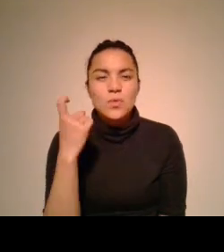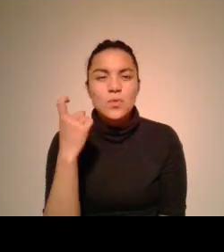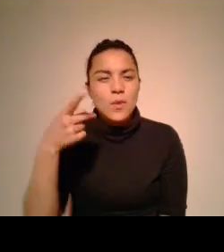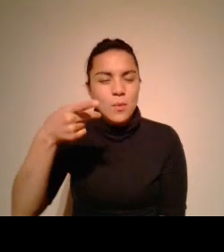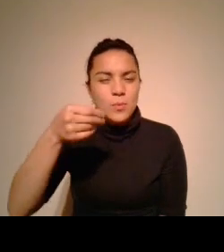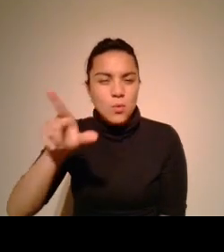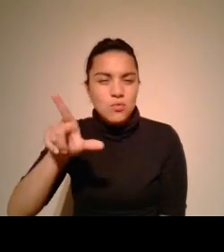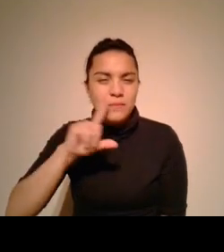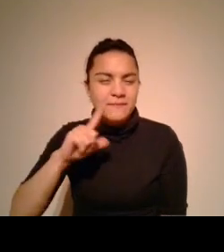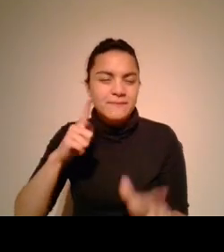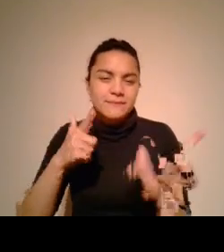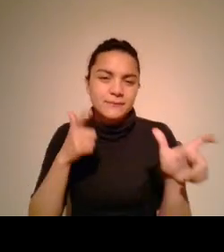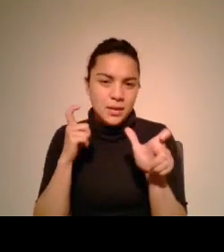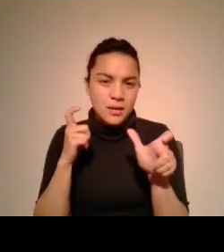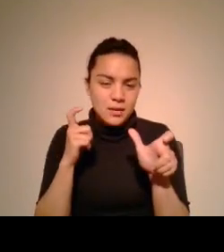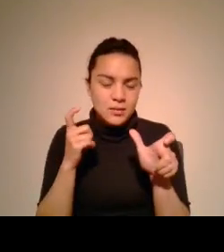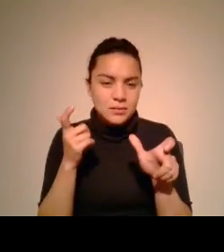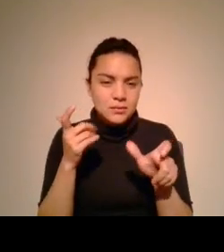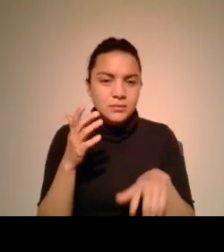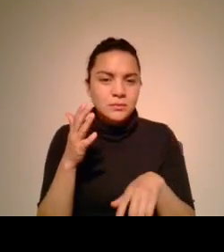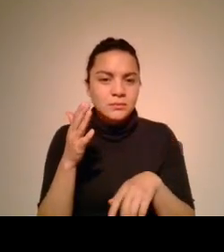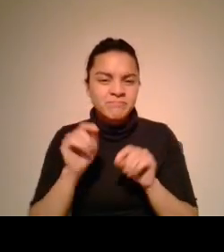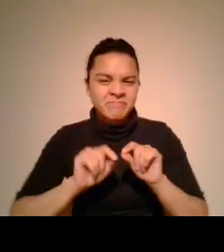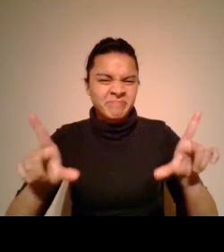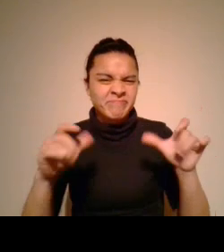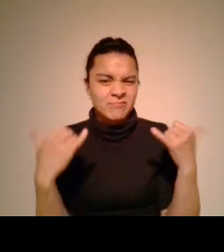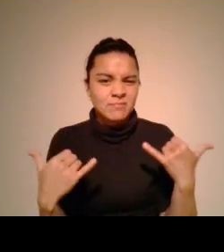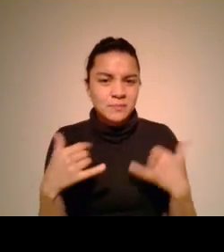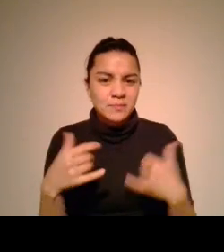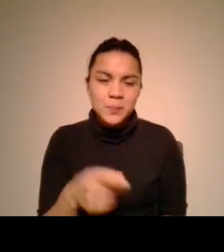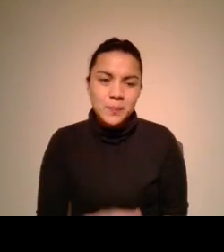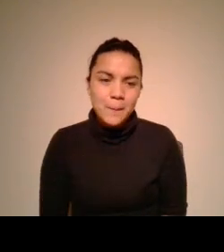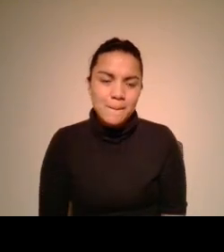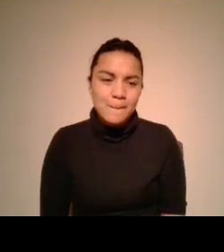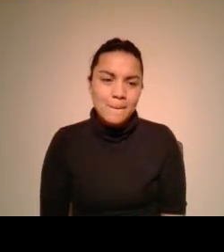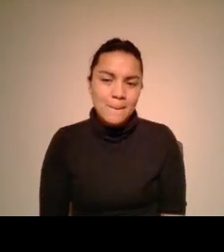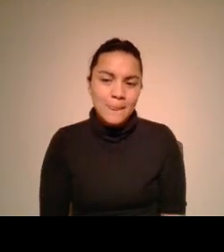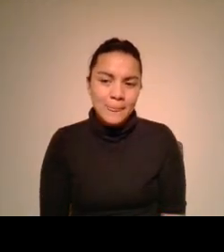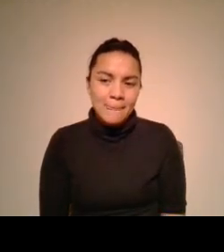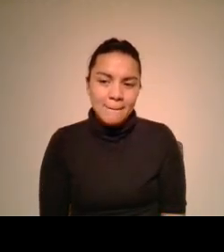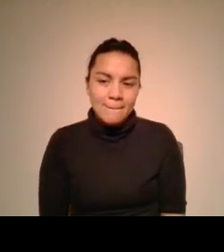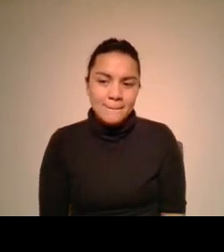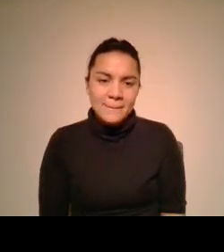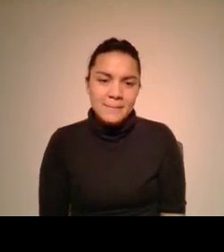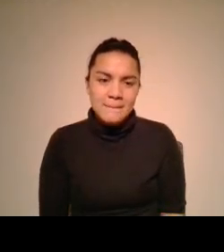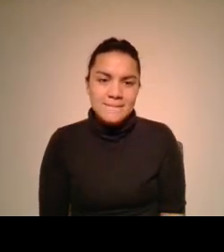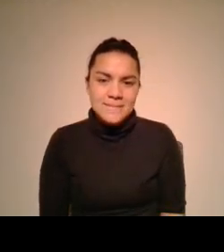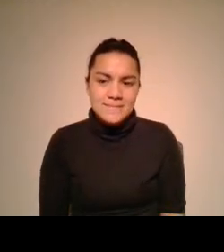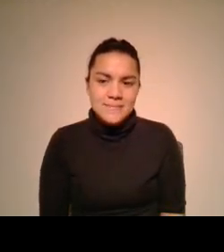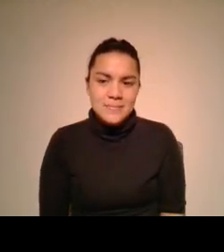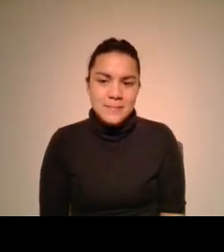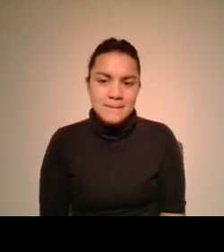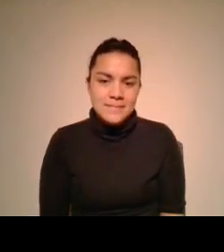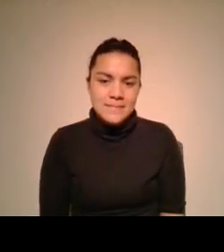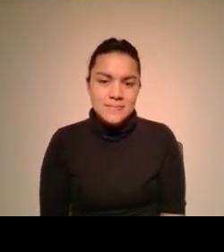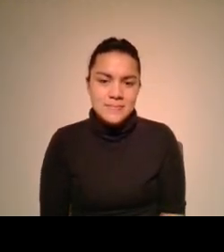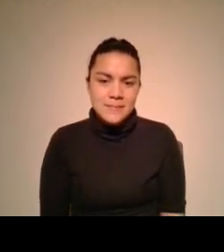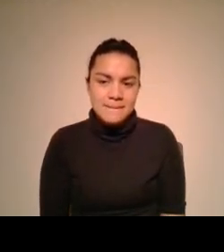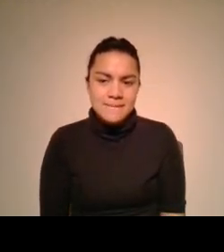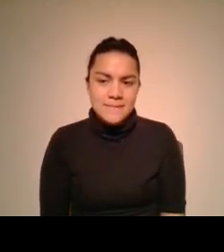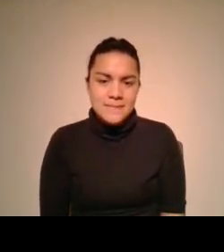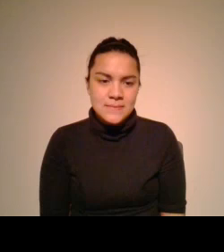quick, and I start that. It just asks about your academic status, and this is a one